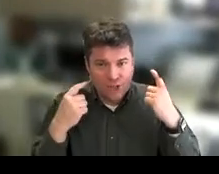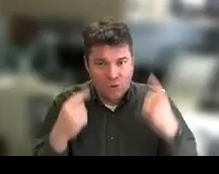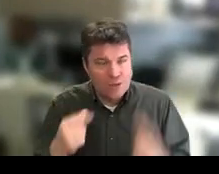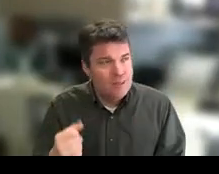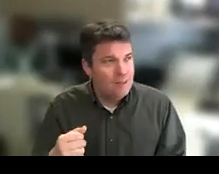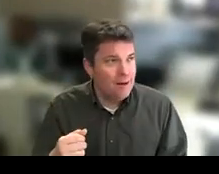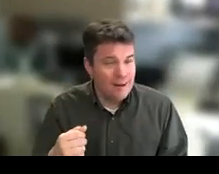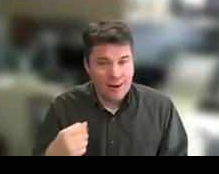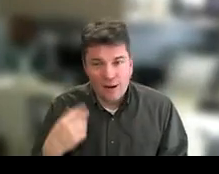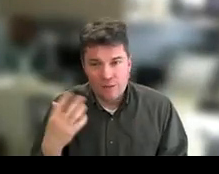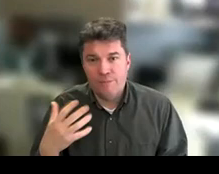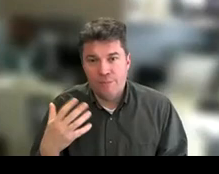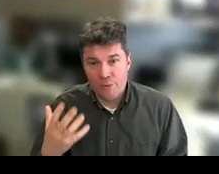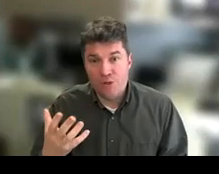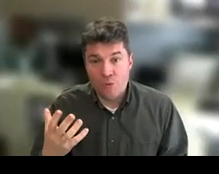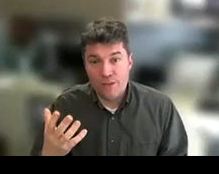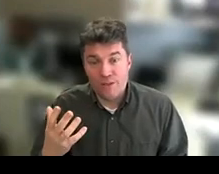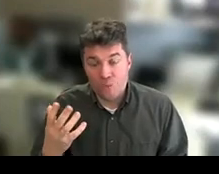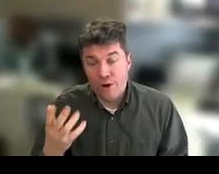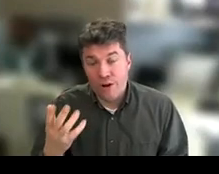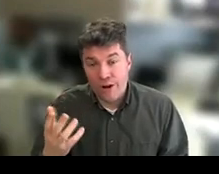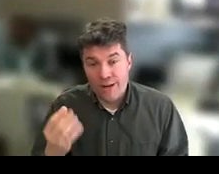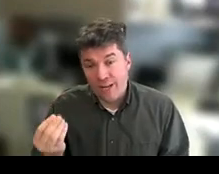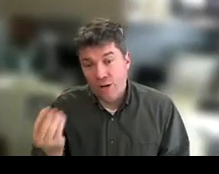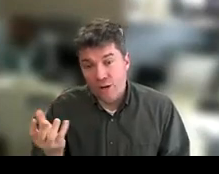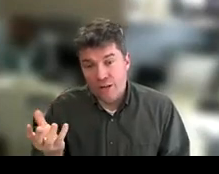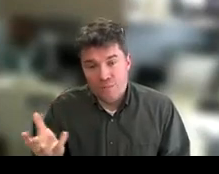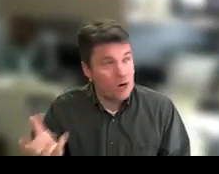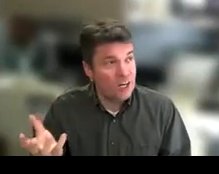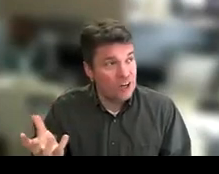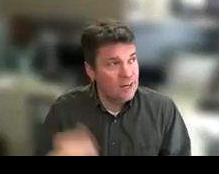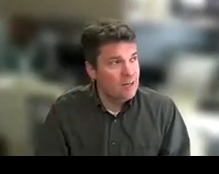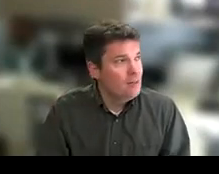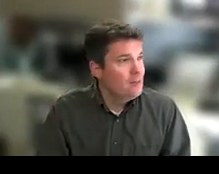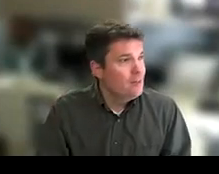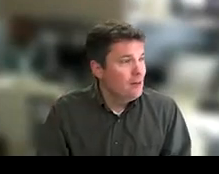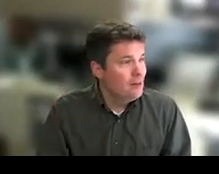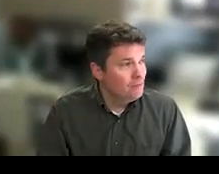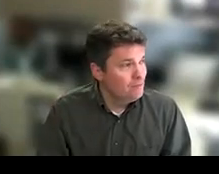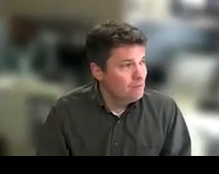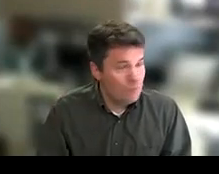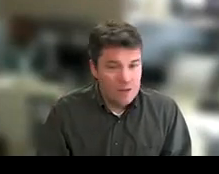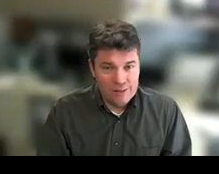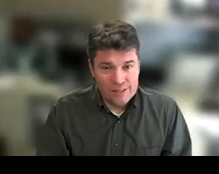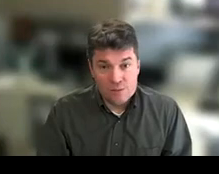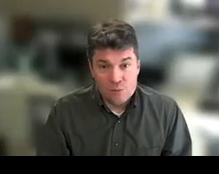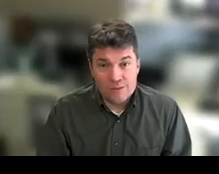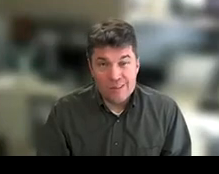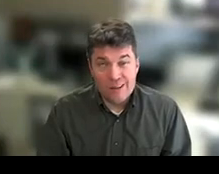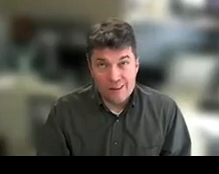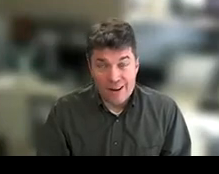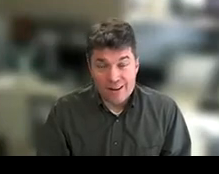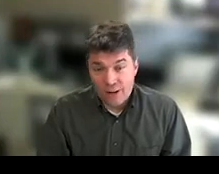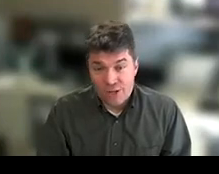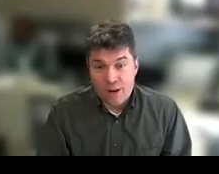the two, and that allowed a person with the wearing hearing aid to hear a little bit more clearly. This